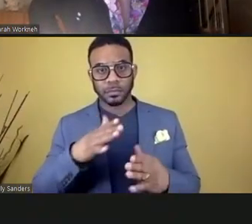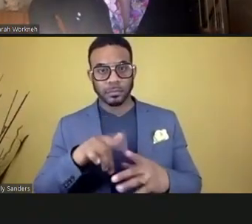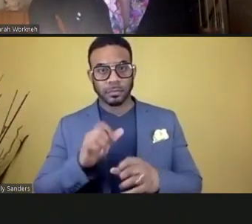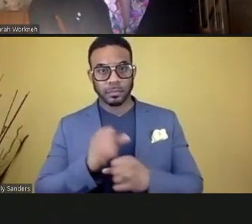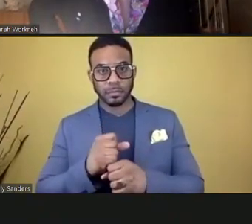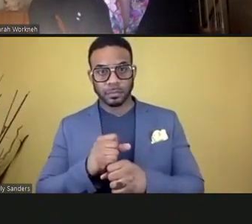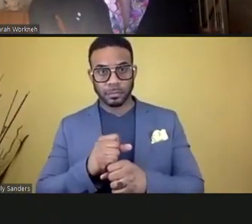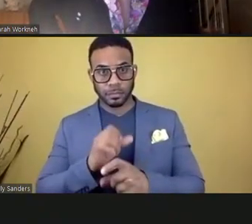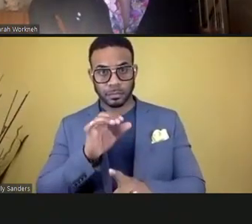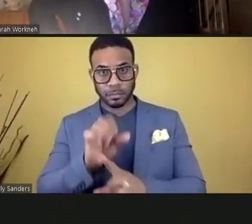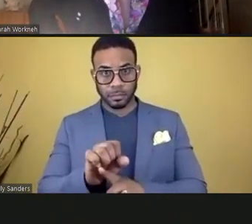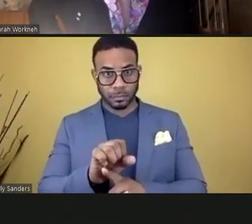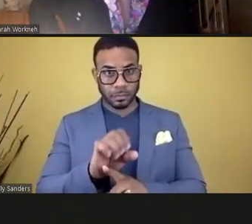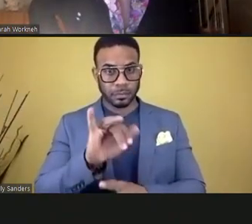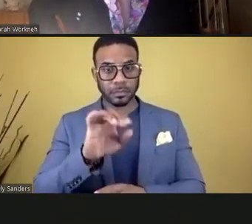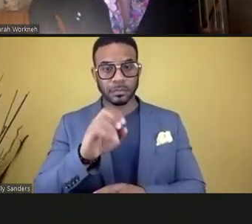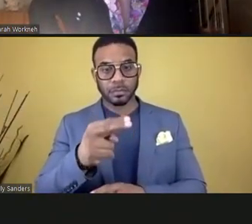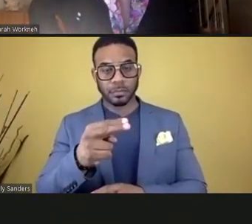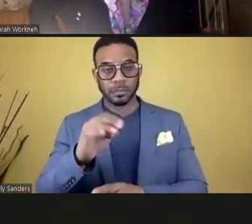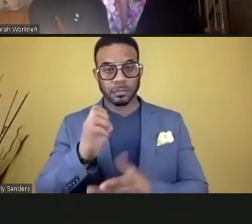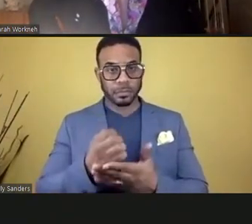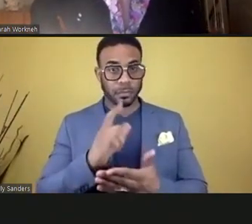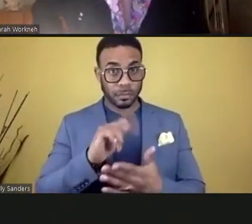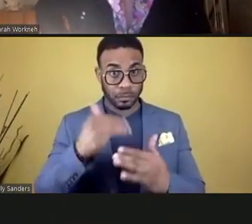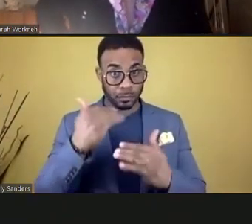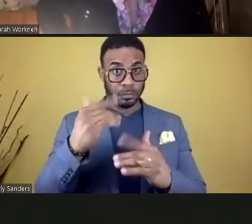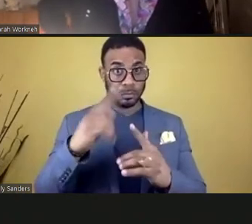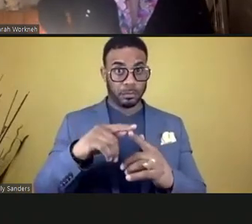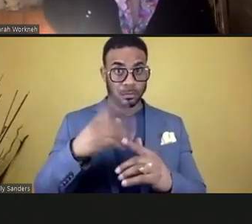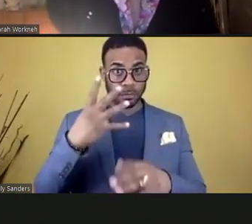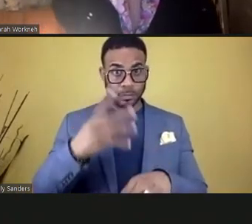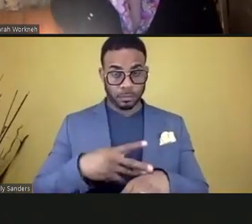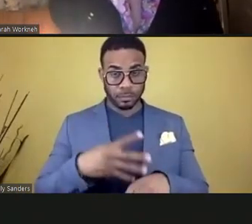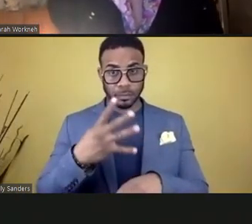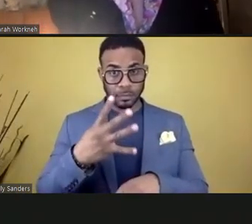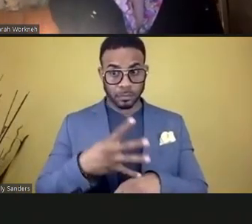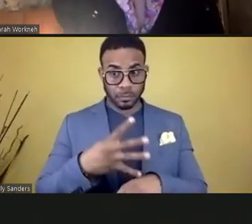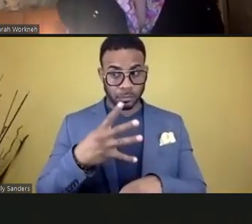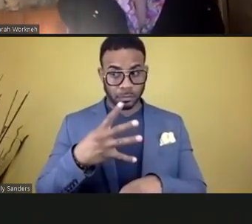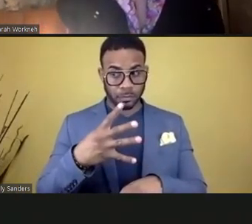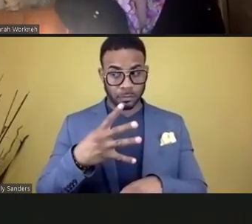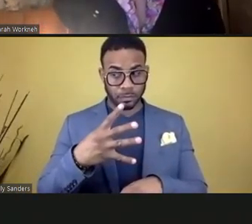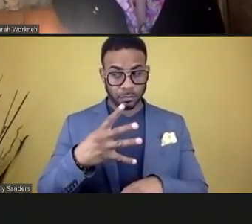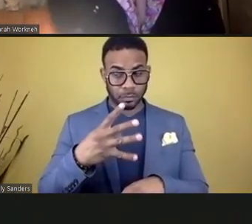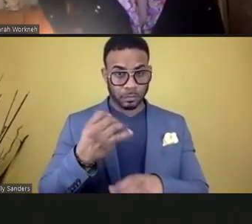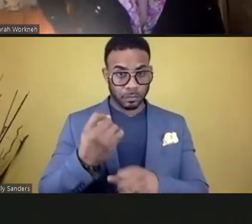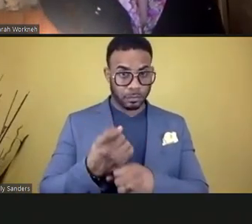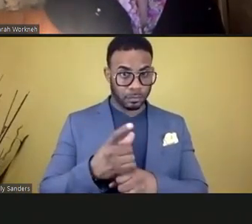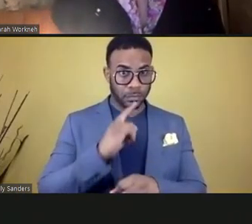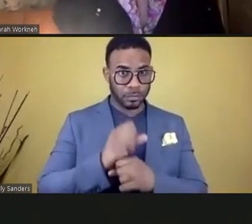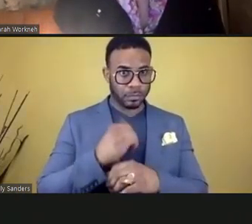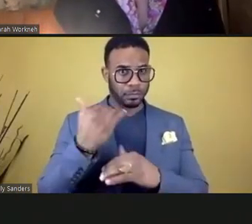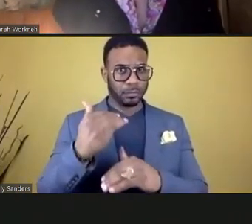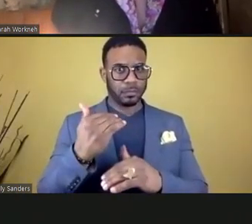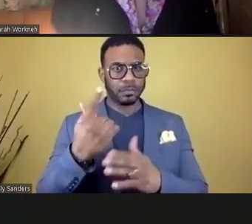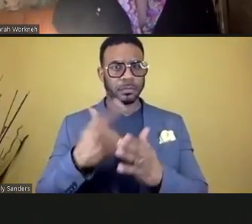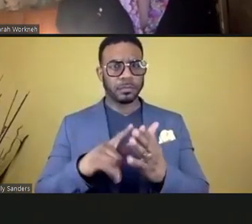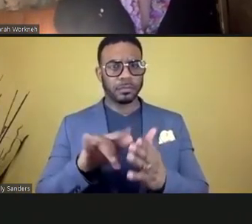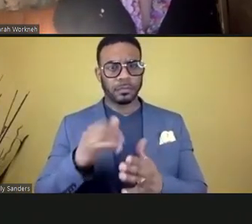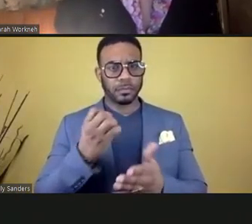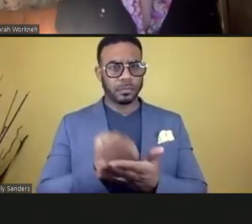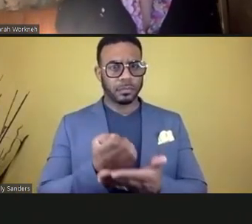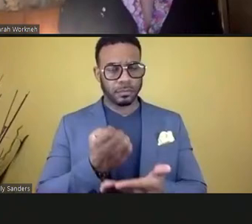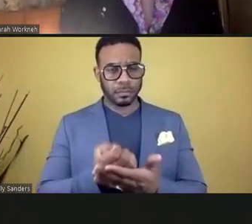cash. It's a cash economy. And when you limit it to four times a year, you've really limited what that